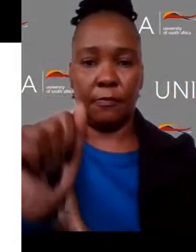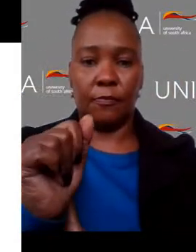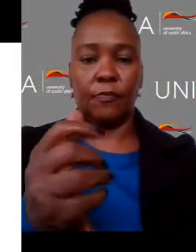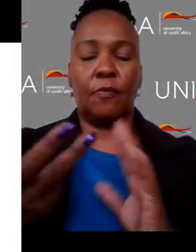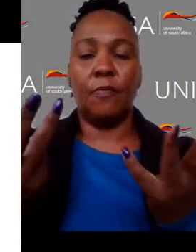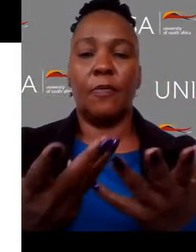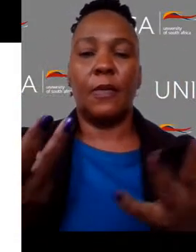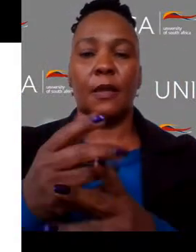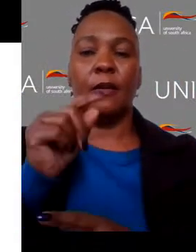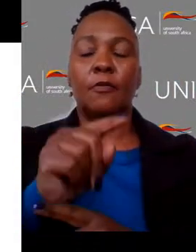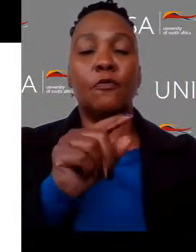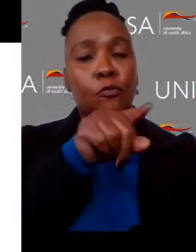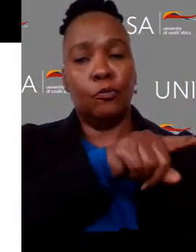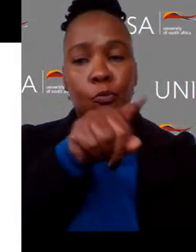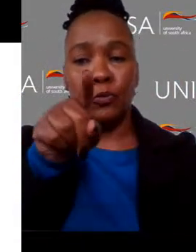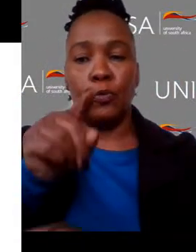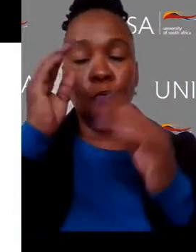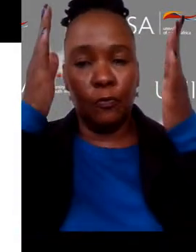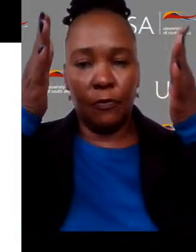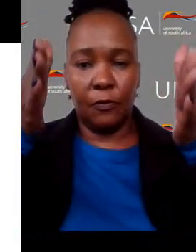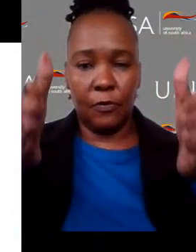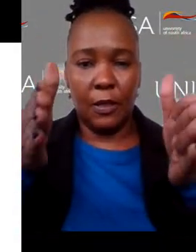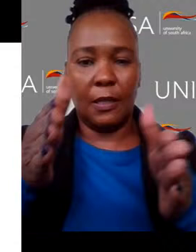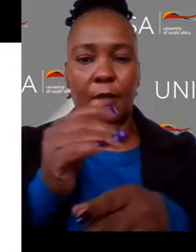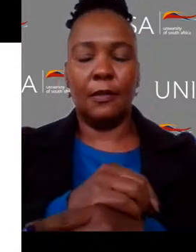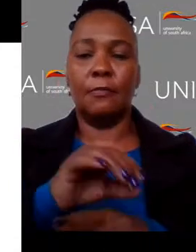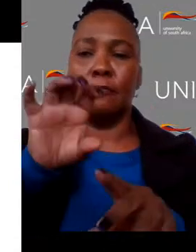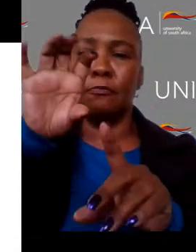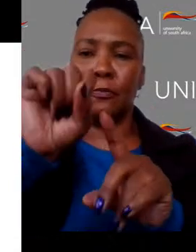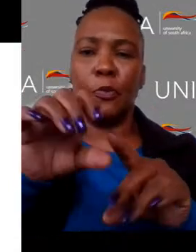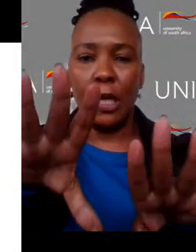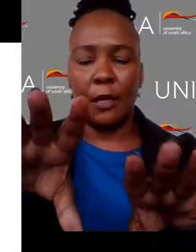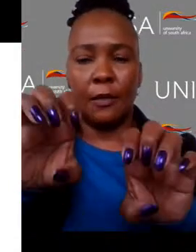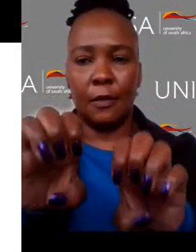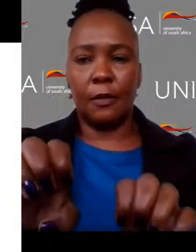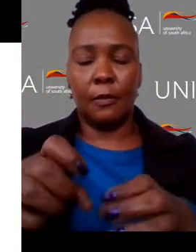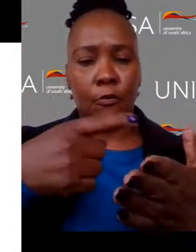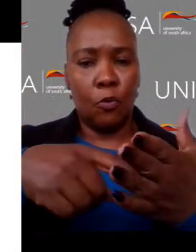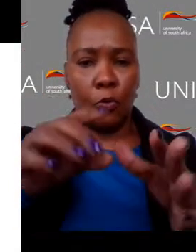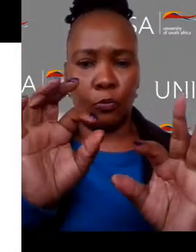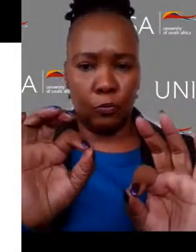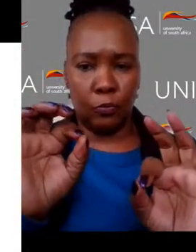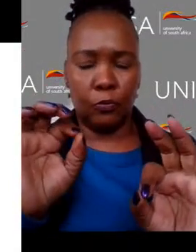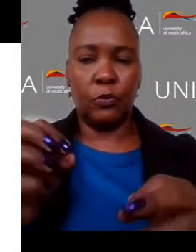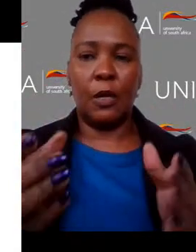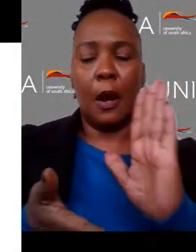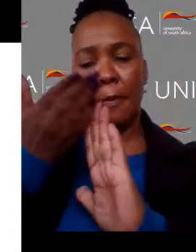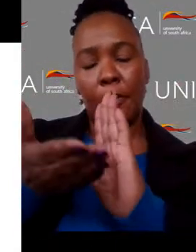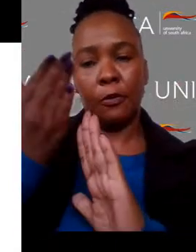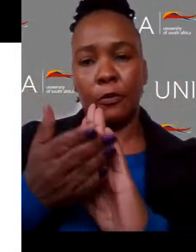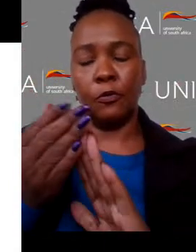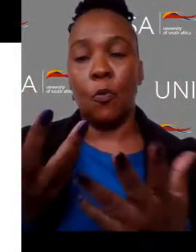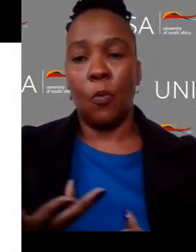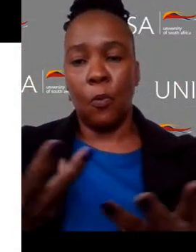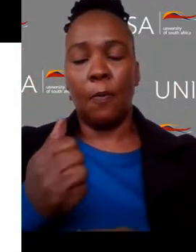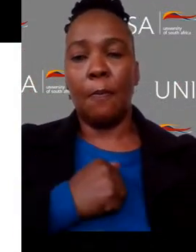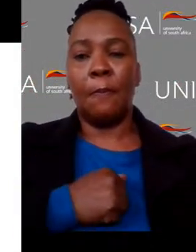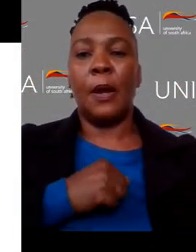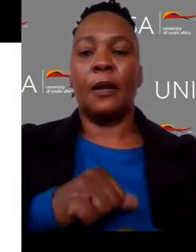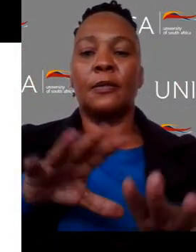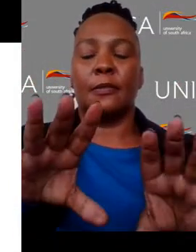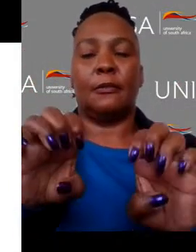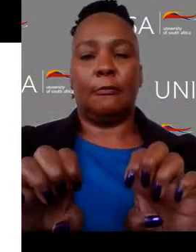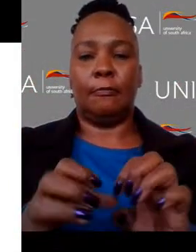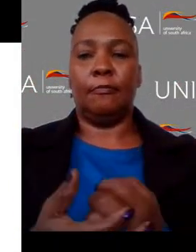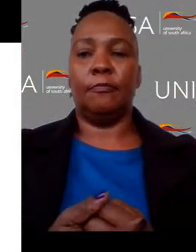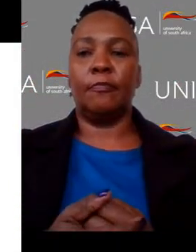is there for you to focus on getting your exam into the correct format and uploading it on myExams.